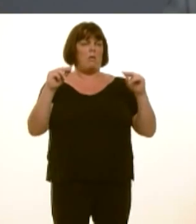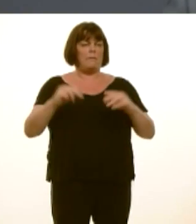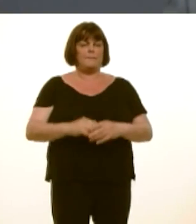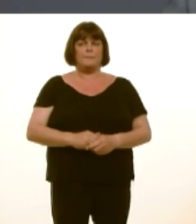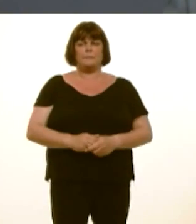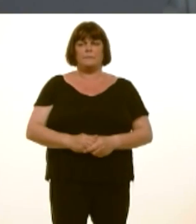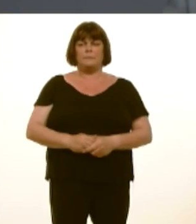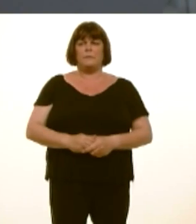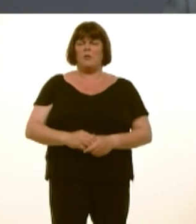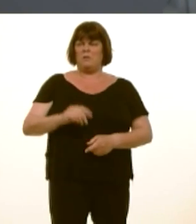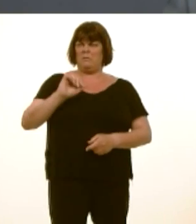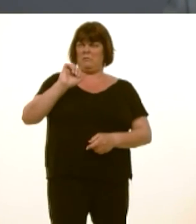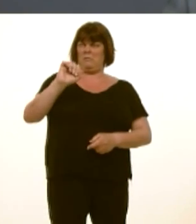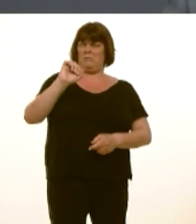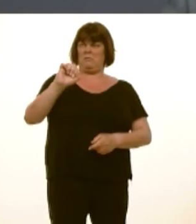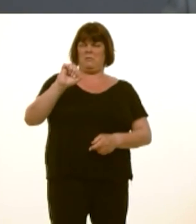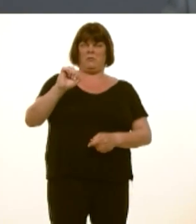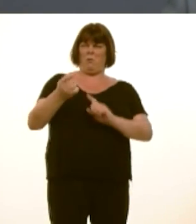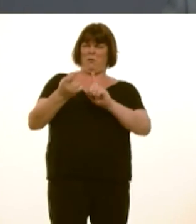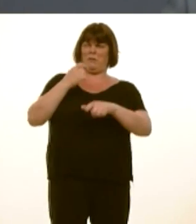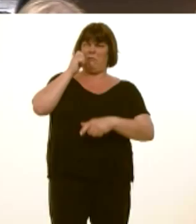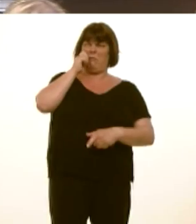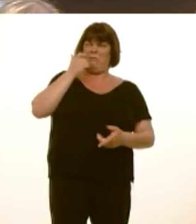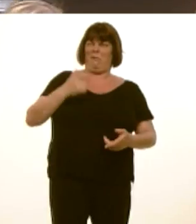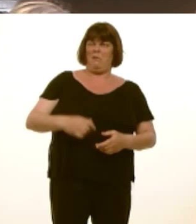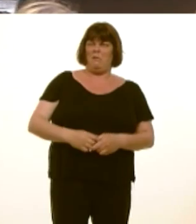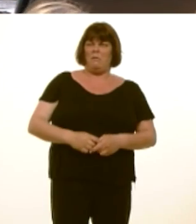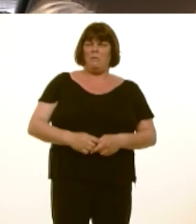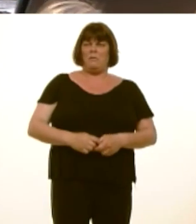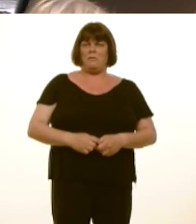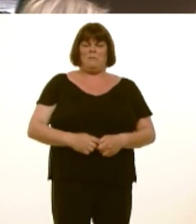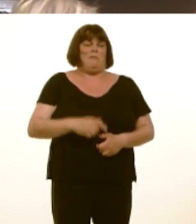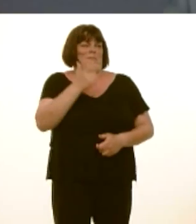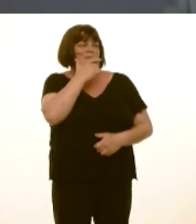that's a very flippant answer. Flippant question.